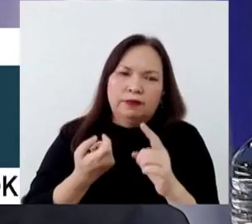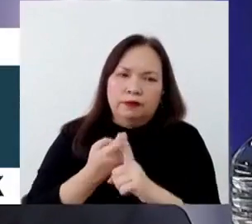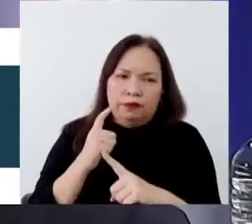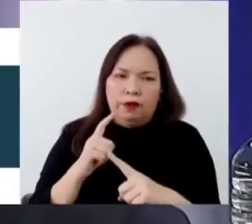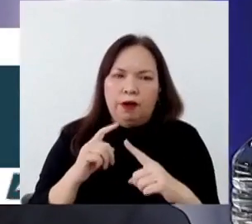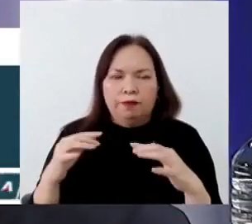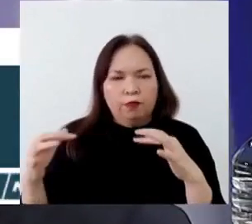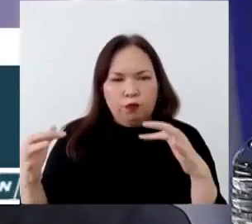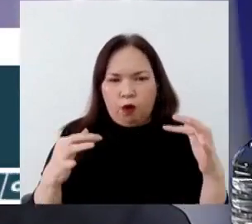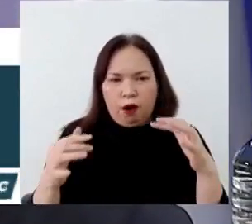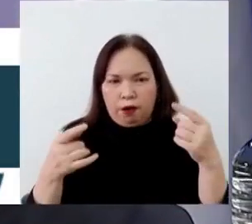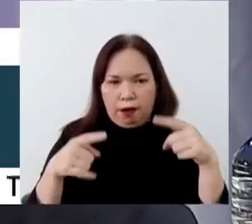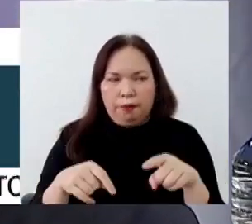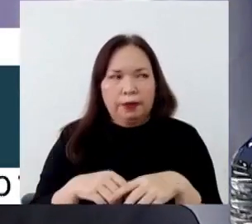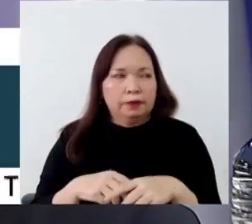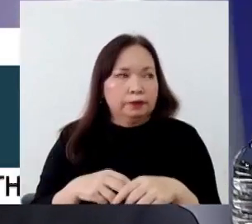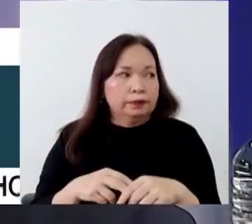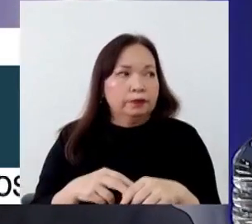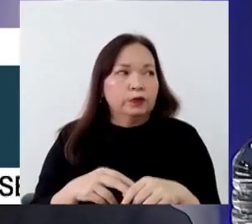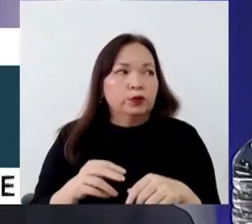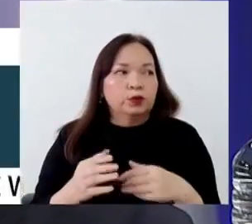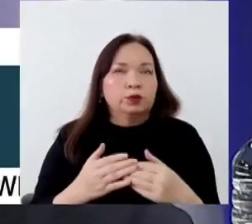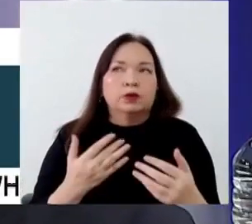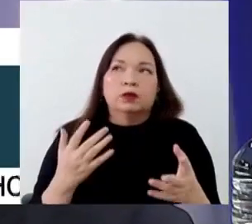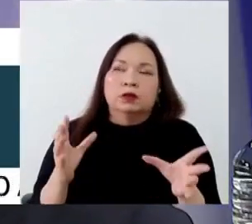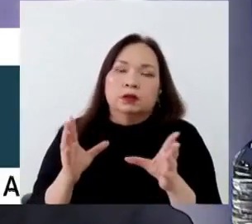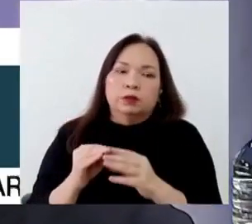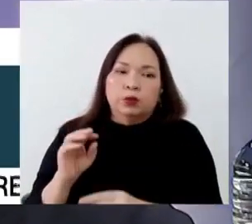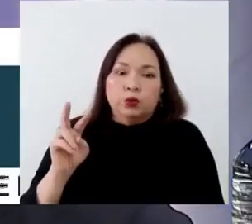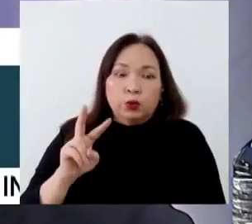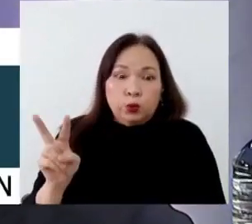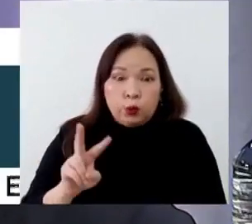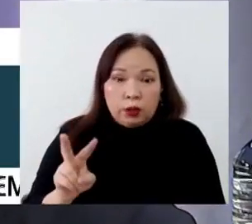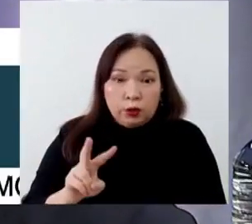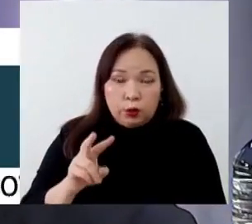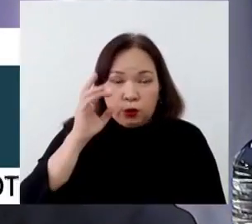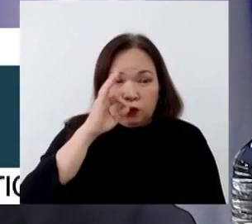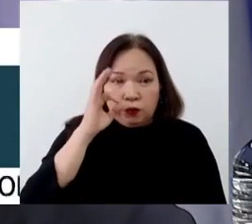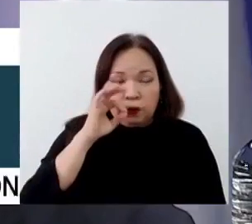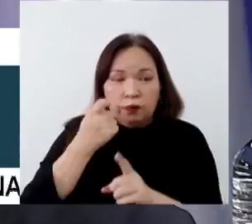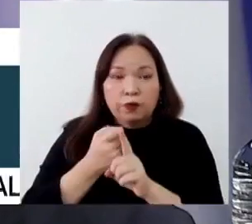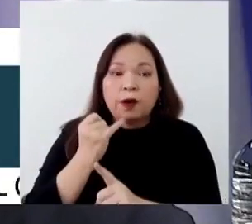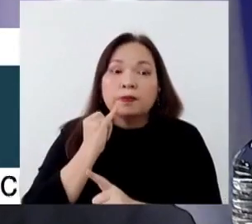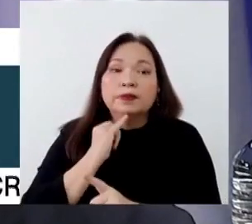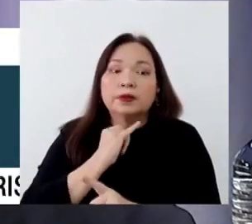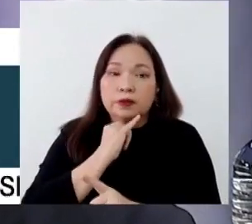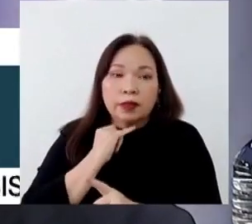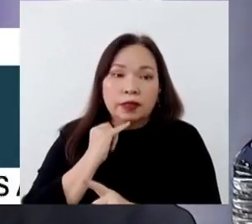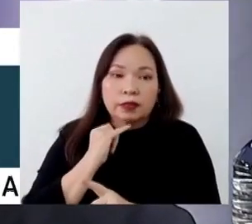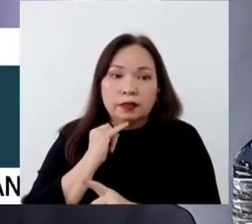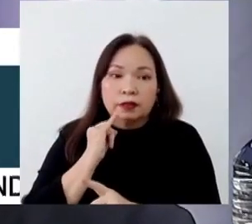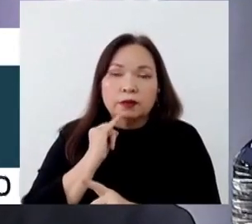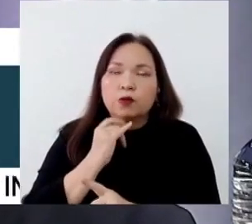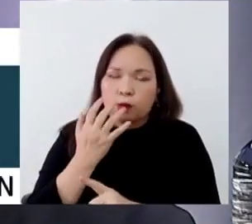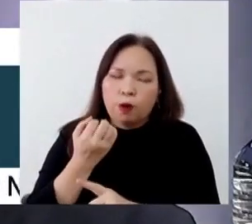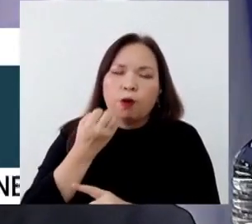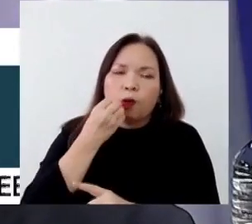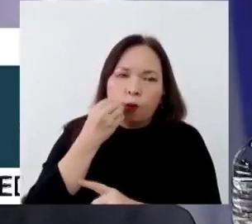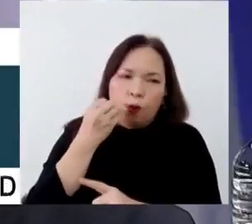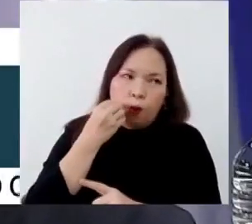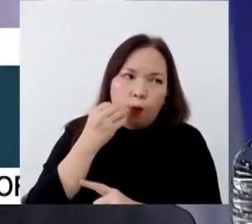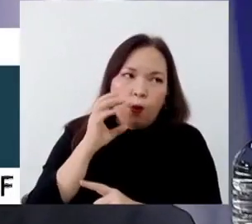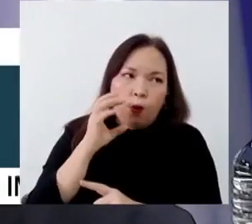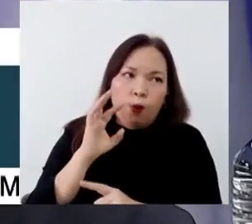conflict. So there are at least 22 Filipinos in Israel who have indicated that they want to go home. The